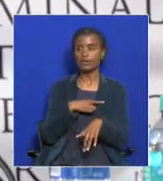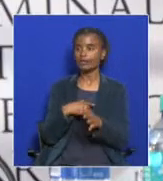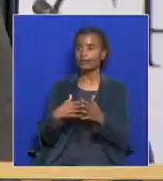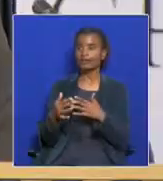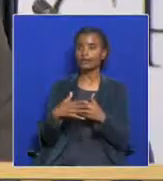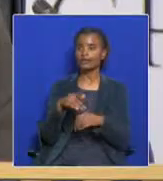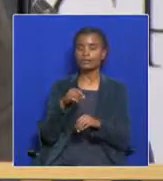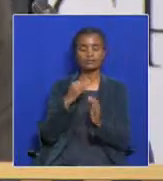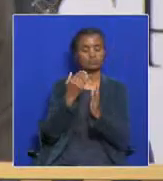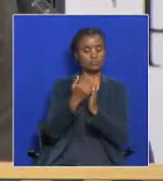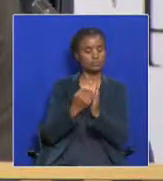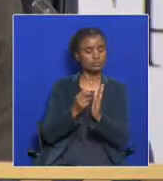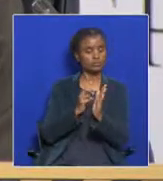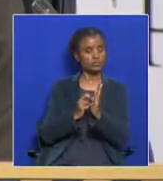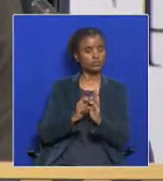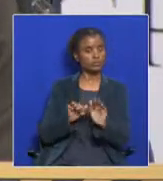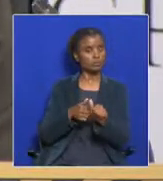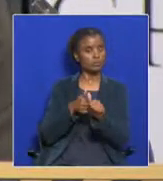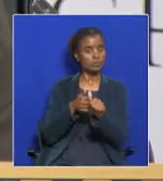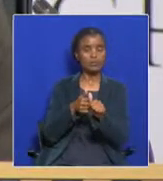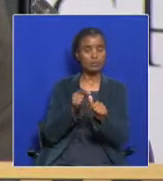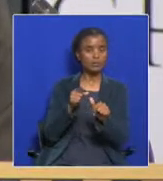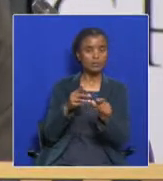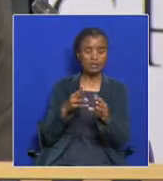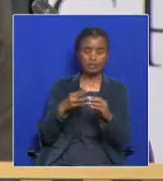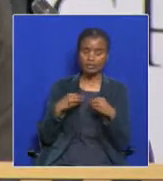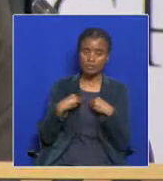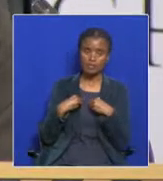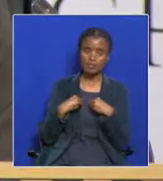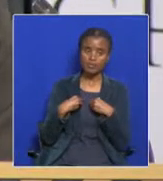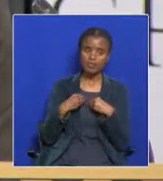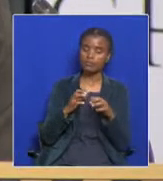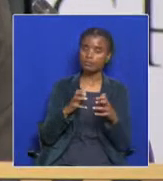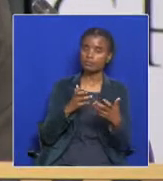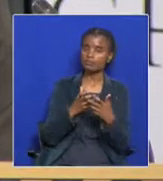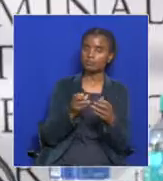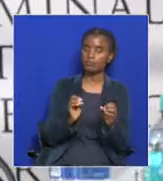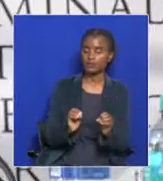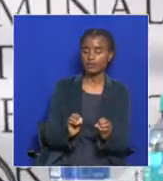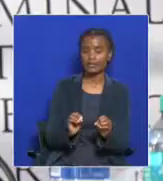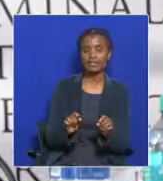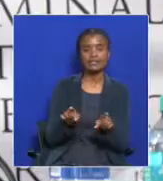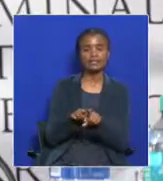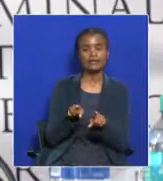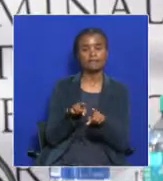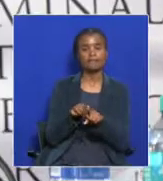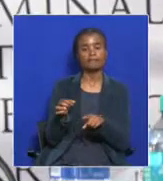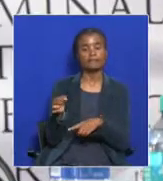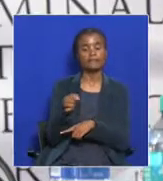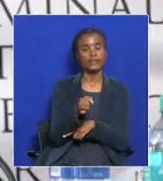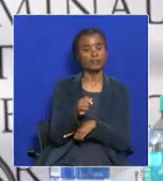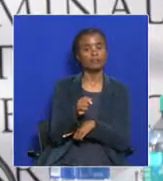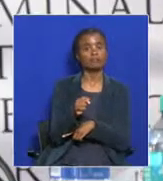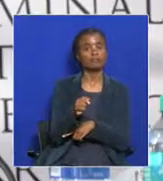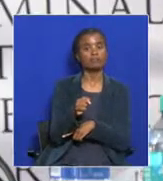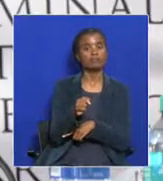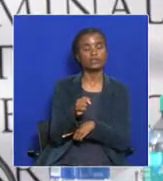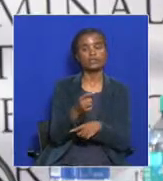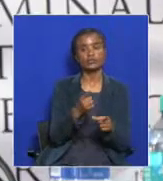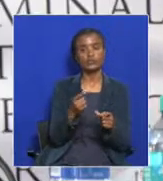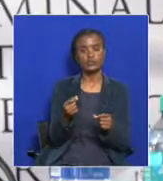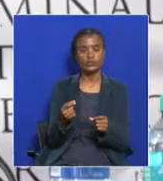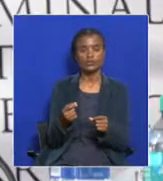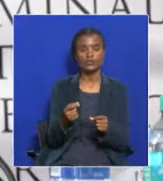protocols. So even acting appointments are affected and they're immediately